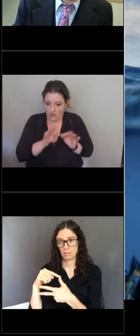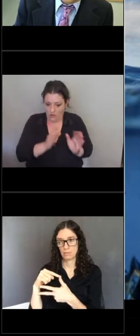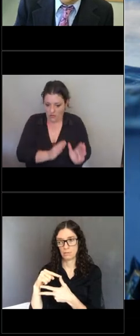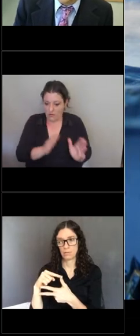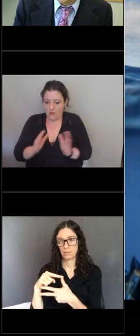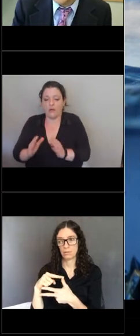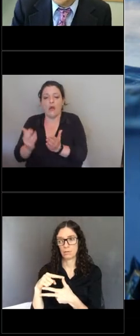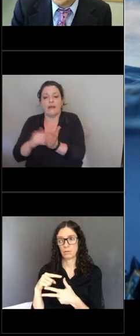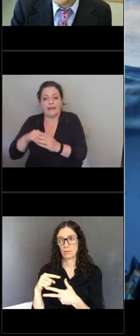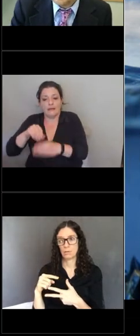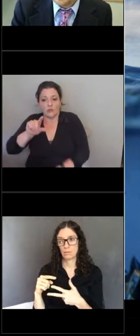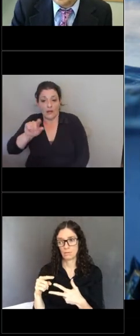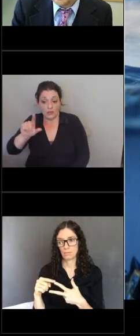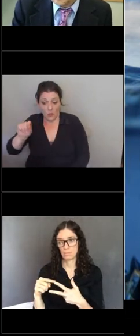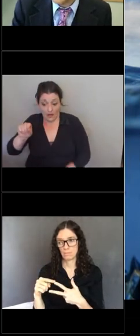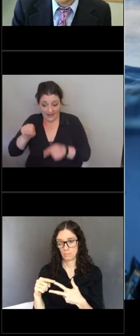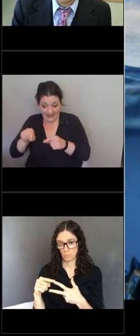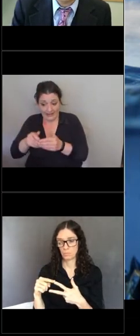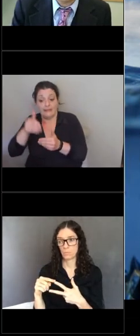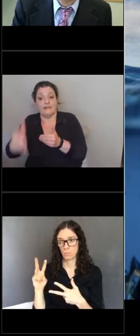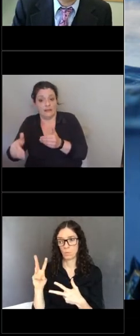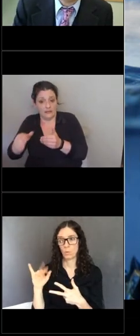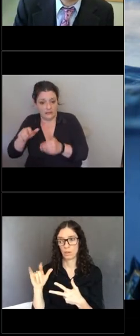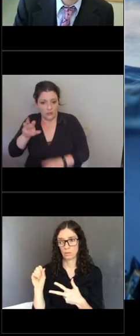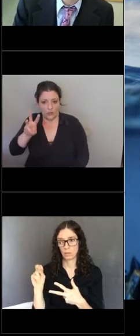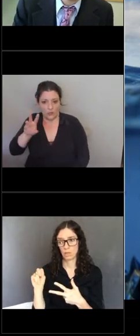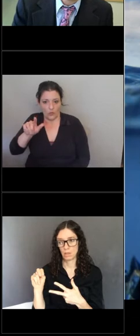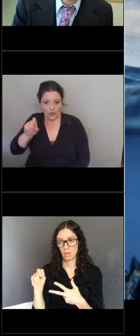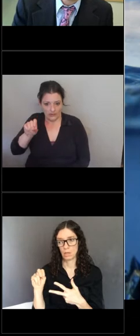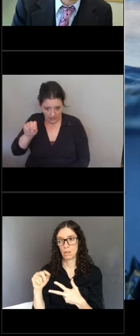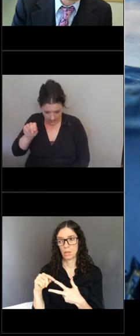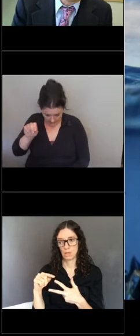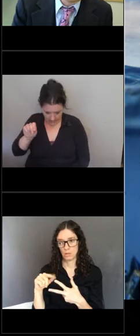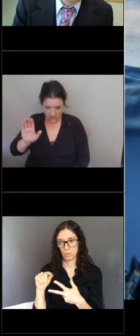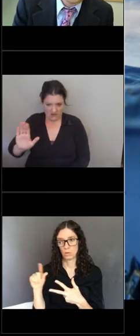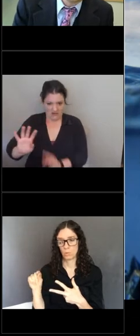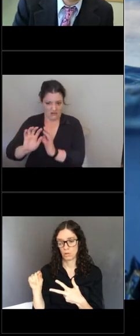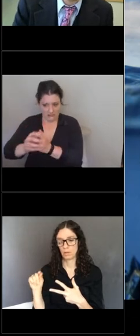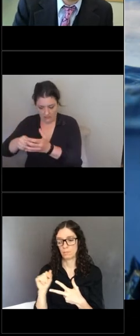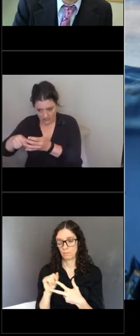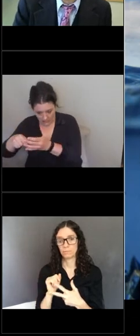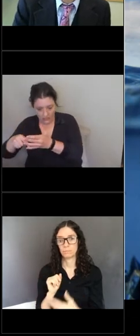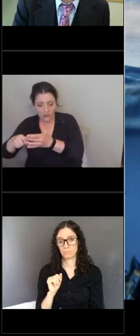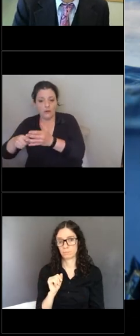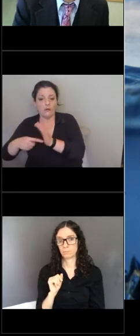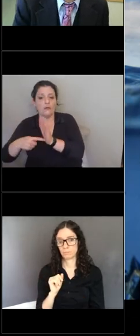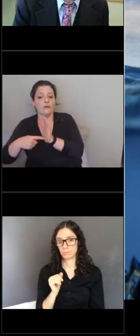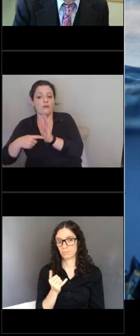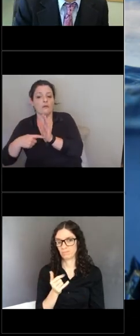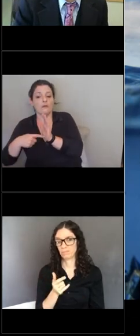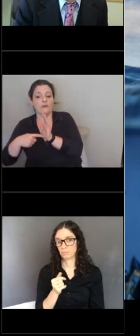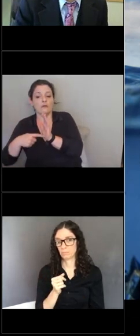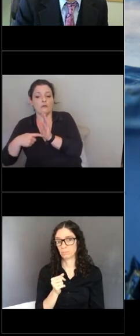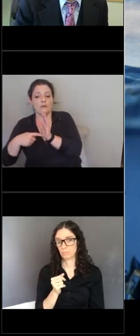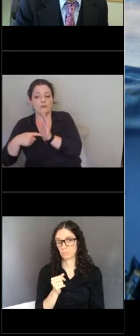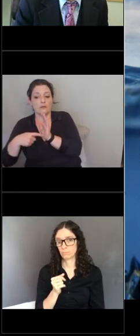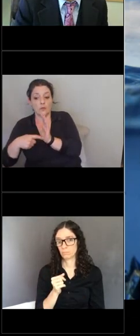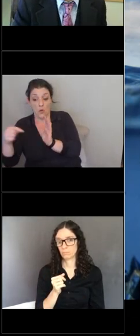us at a step back and a possible weakness point in confronting the upcoming